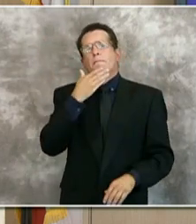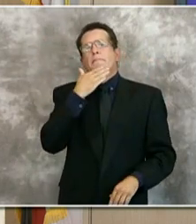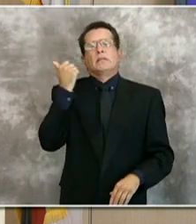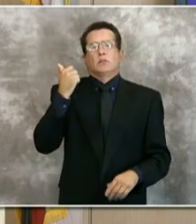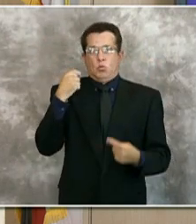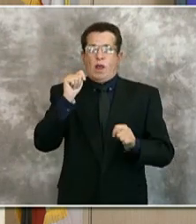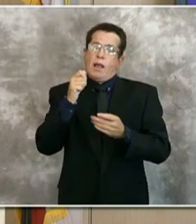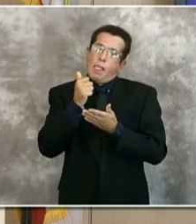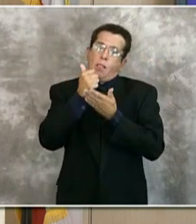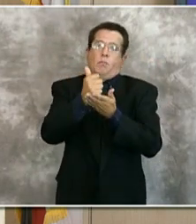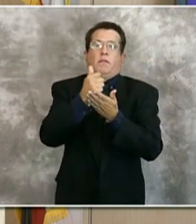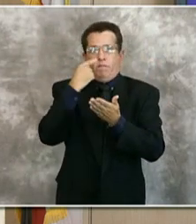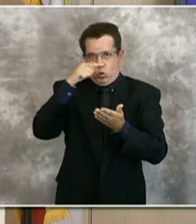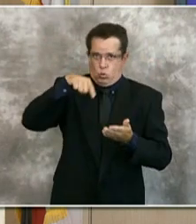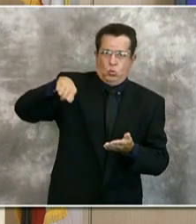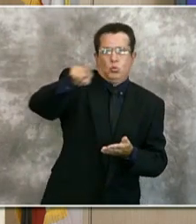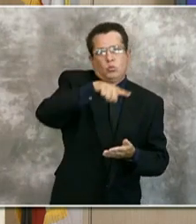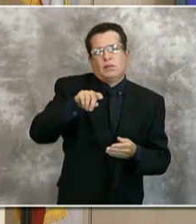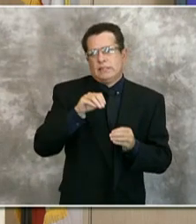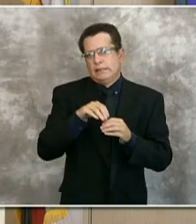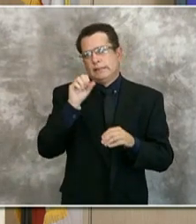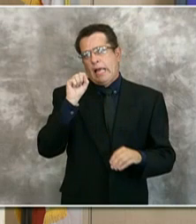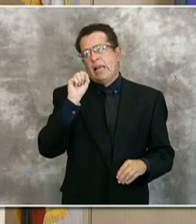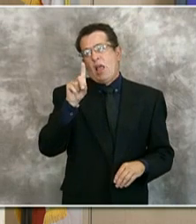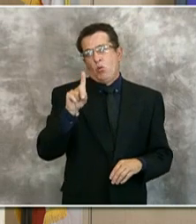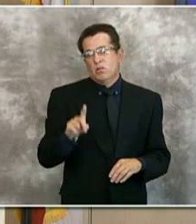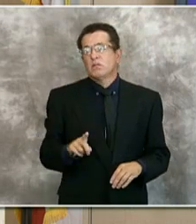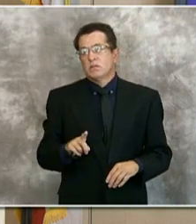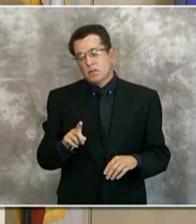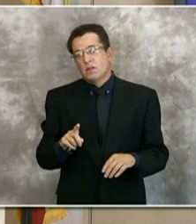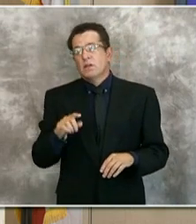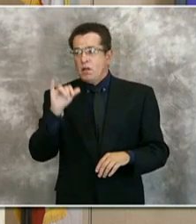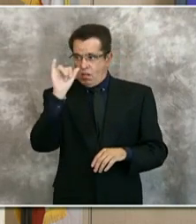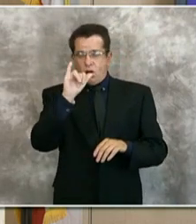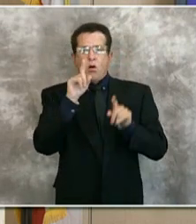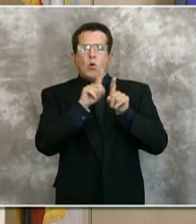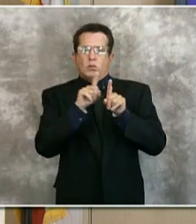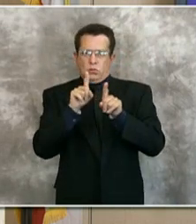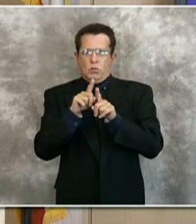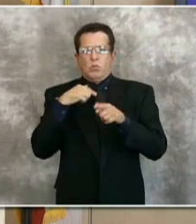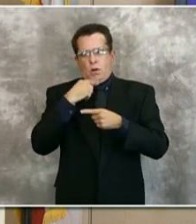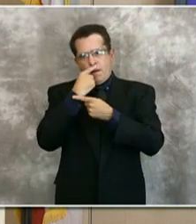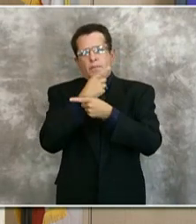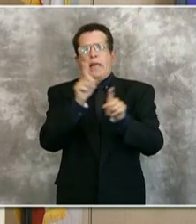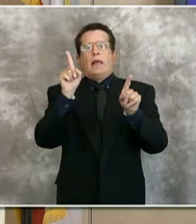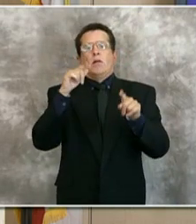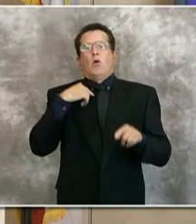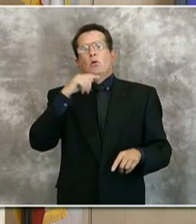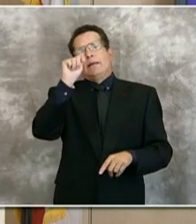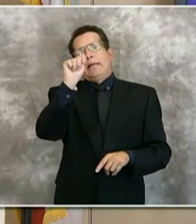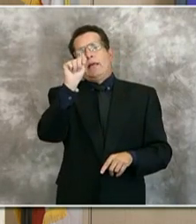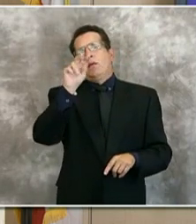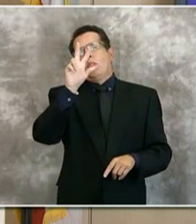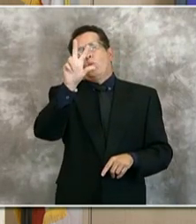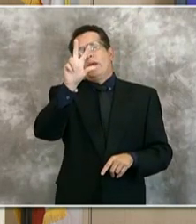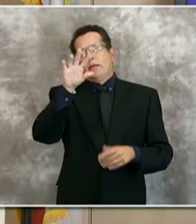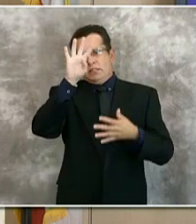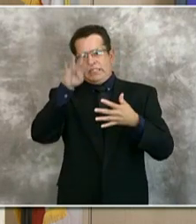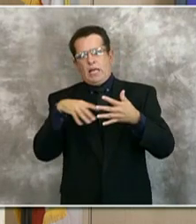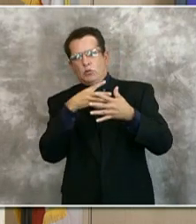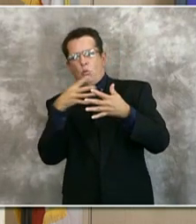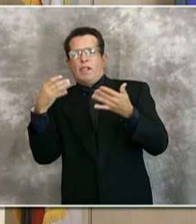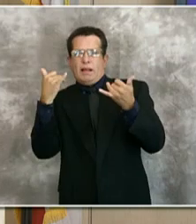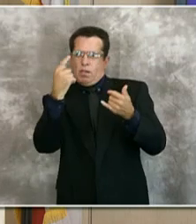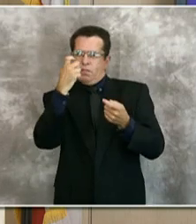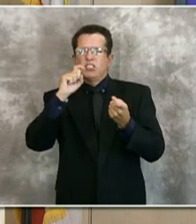deliver for San Diego. In that same spirit, we've provided an update to our T3 chart. We want to try and make this information